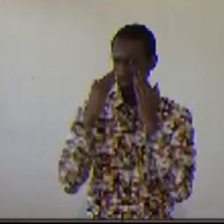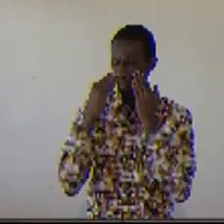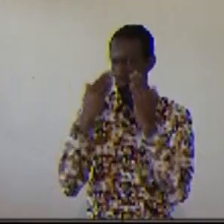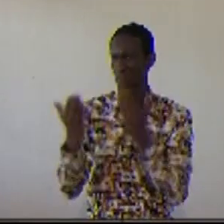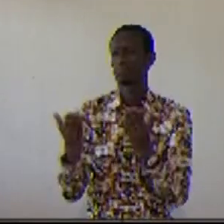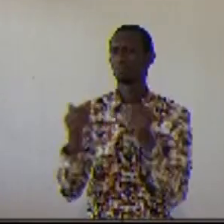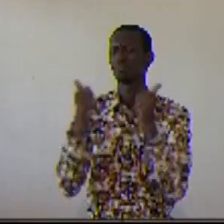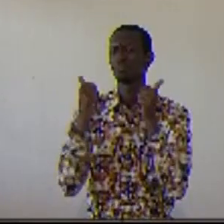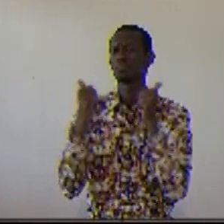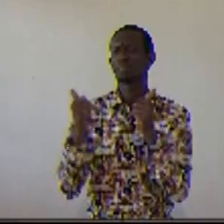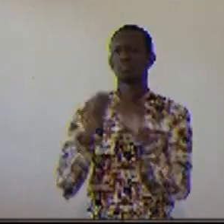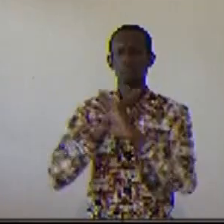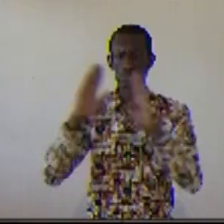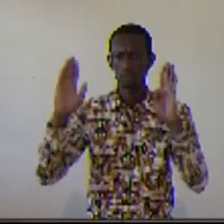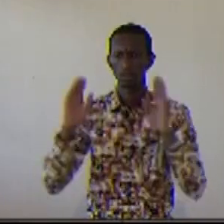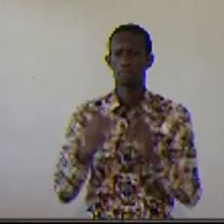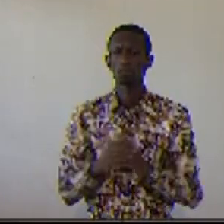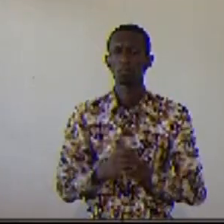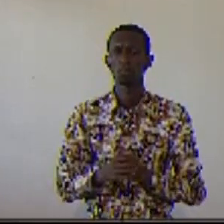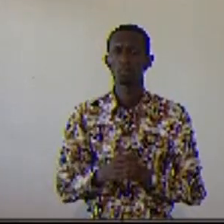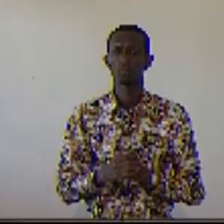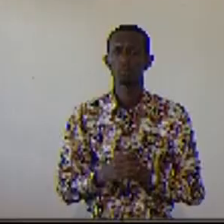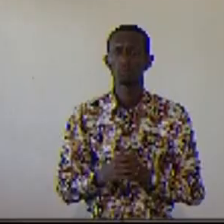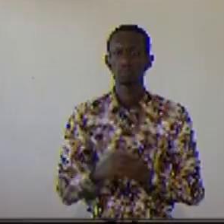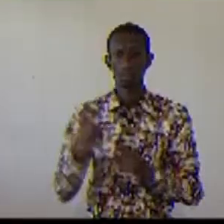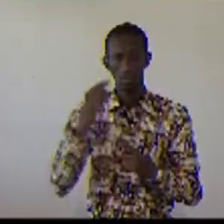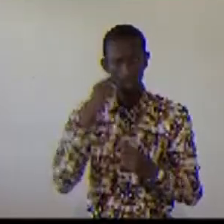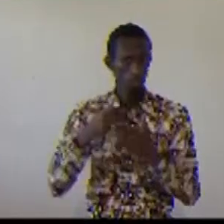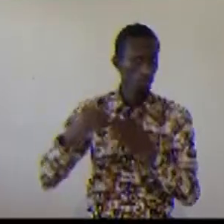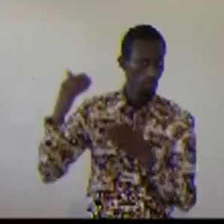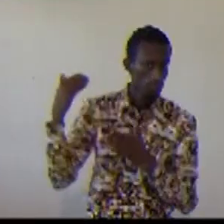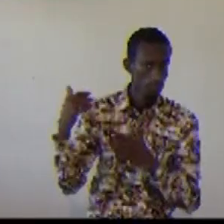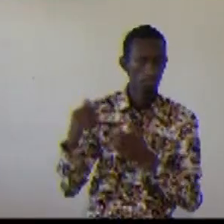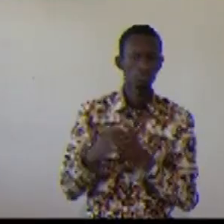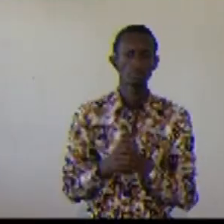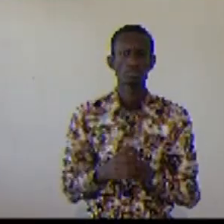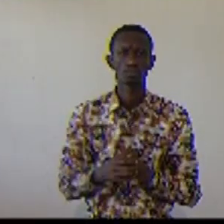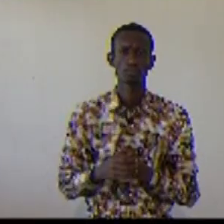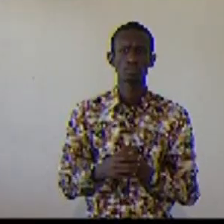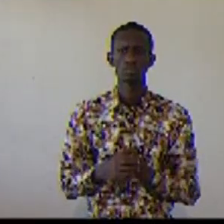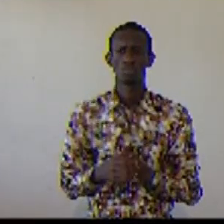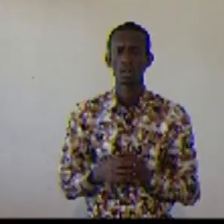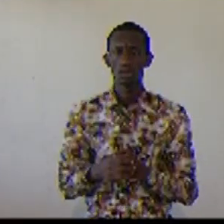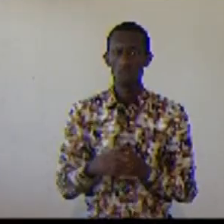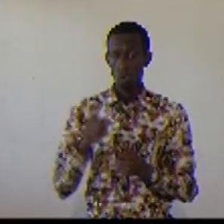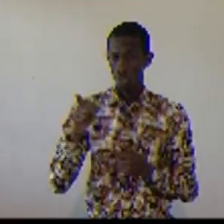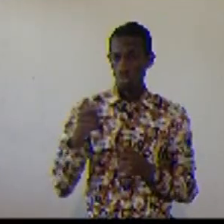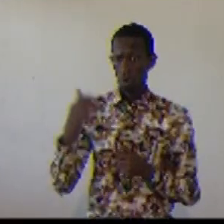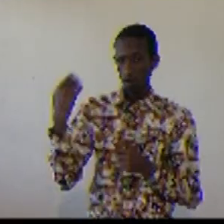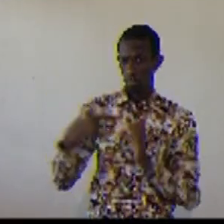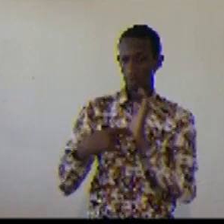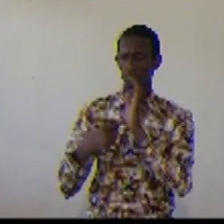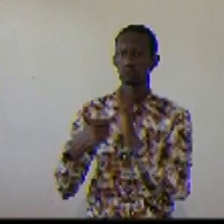That is what we are looking at. So going back briefly, from the graph, determine the rate